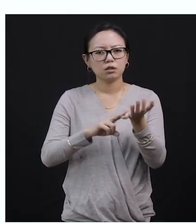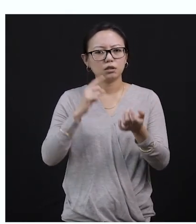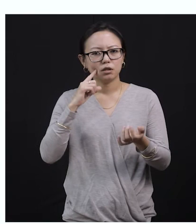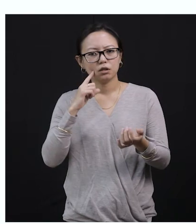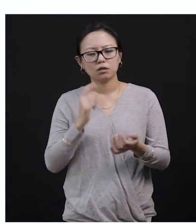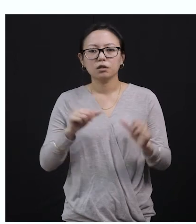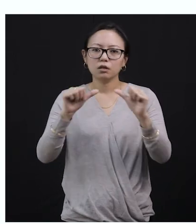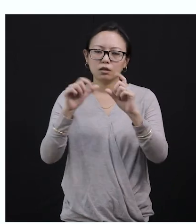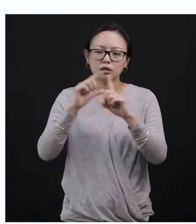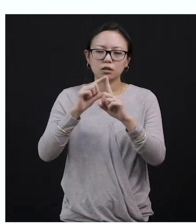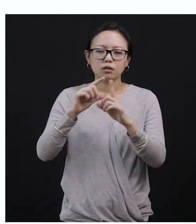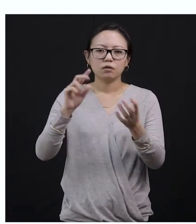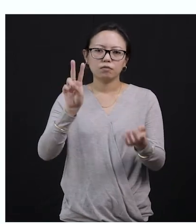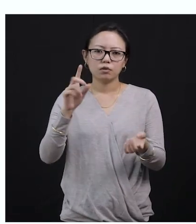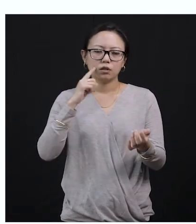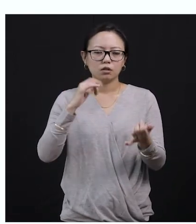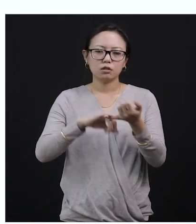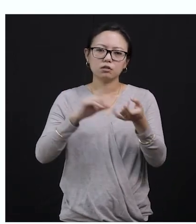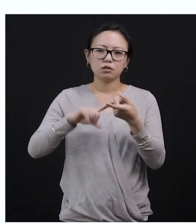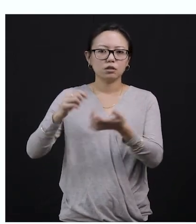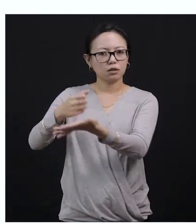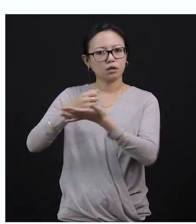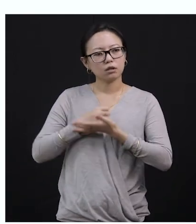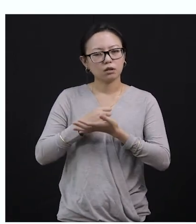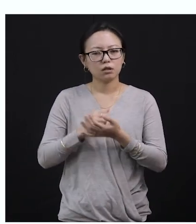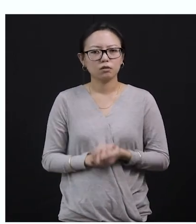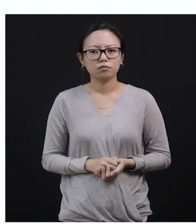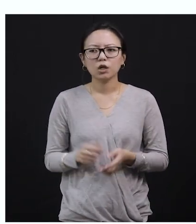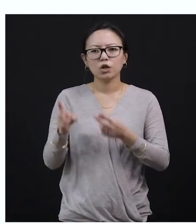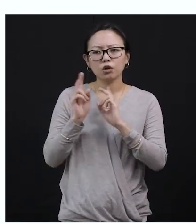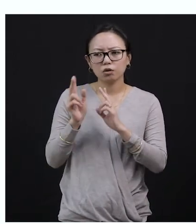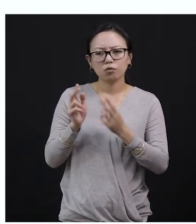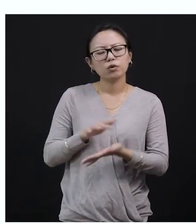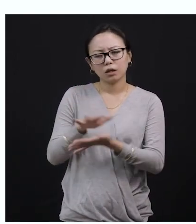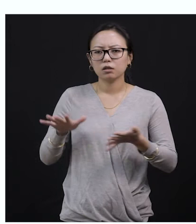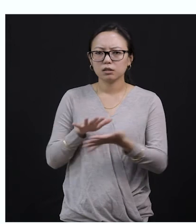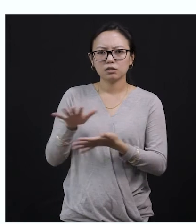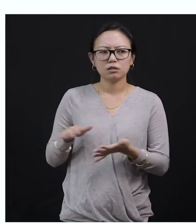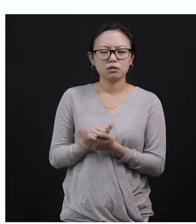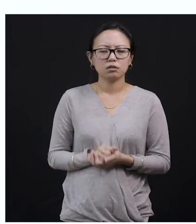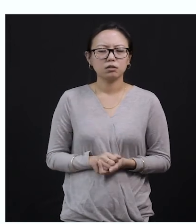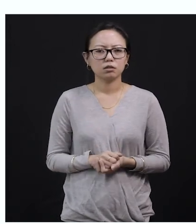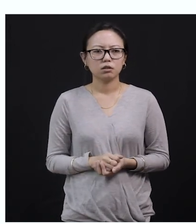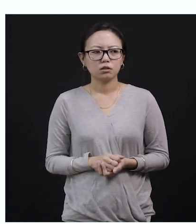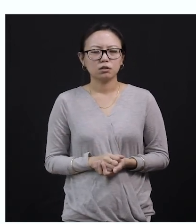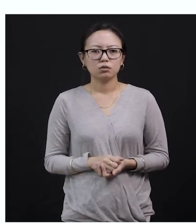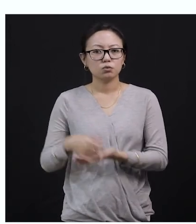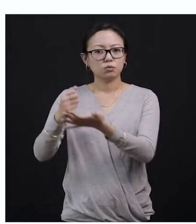right? So these officers, they used to talk and discuss with the king. So that was a very good way